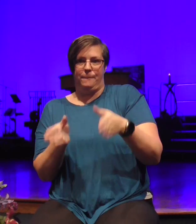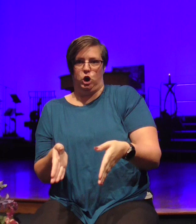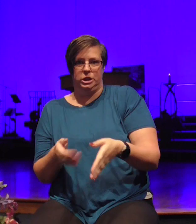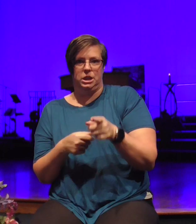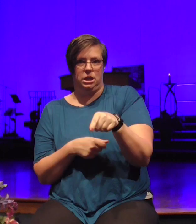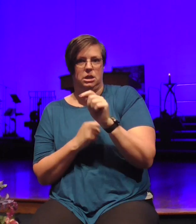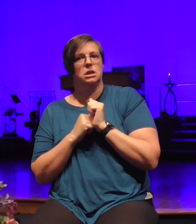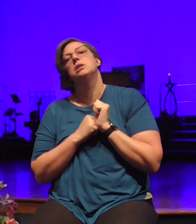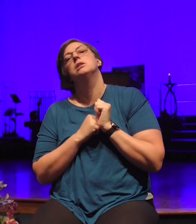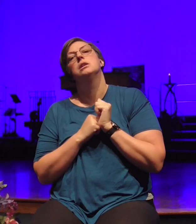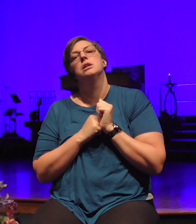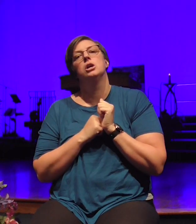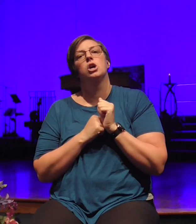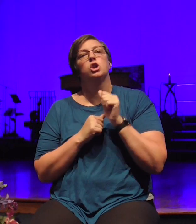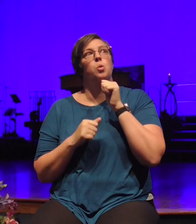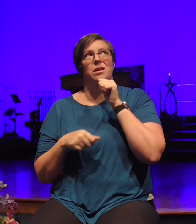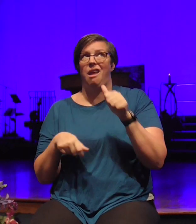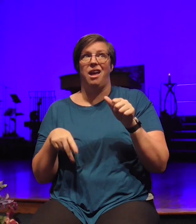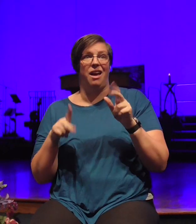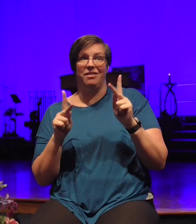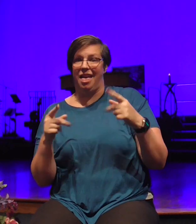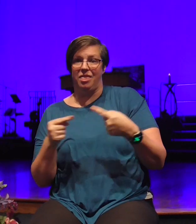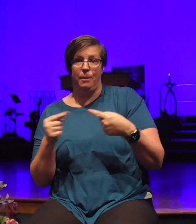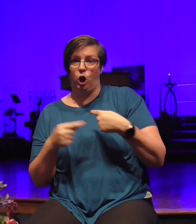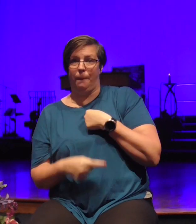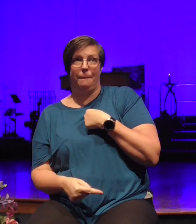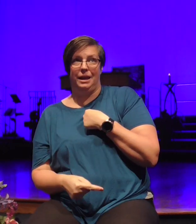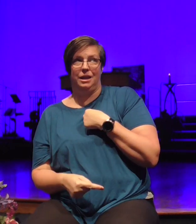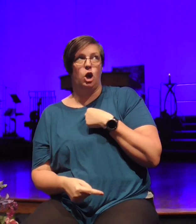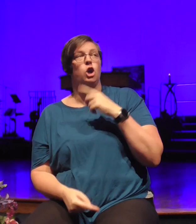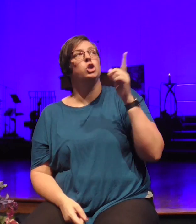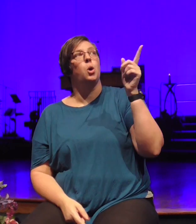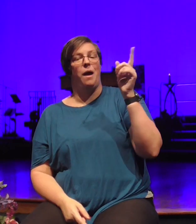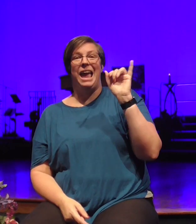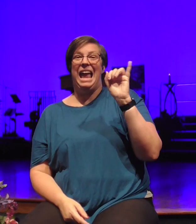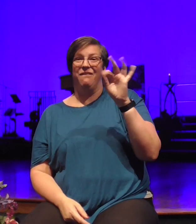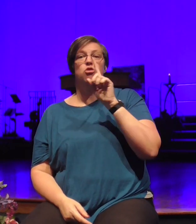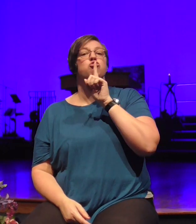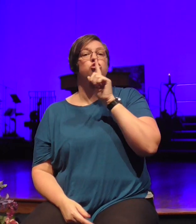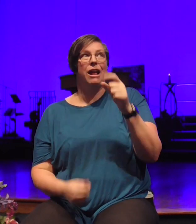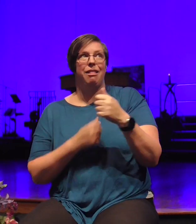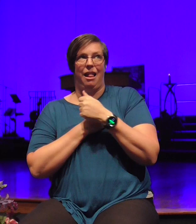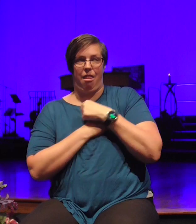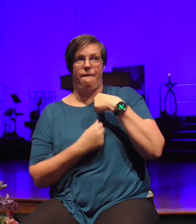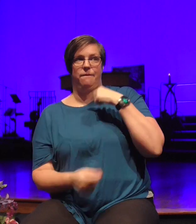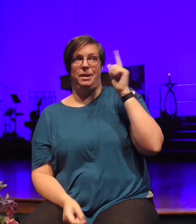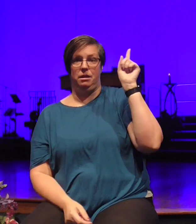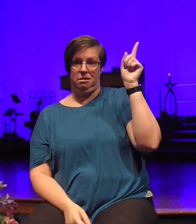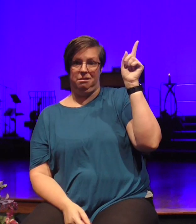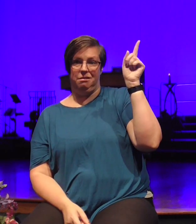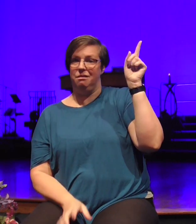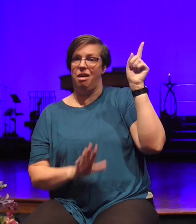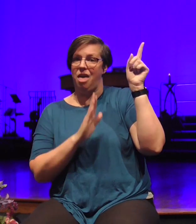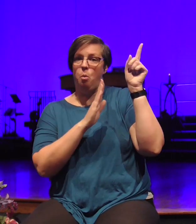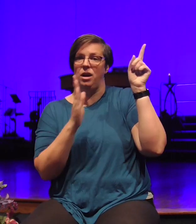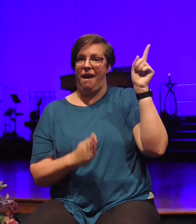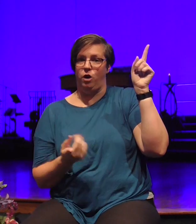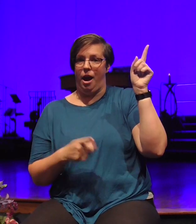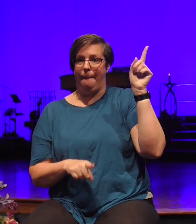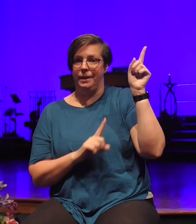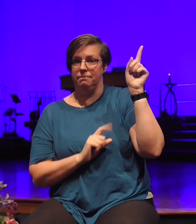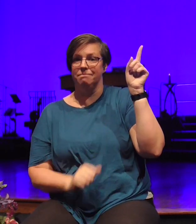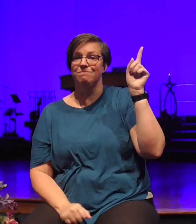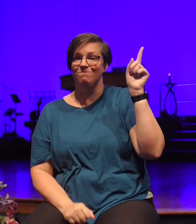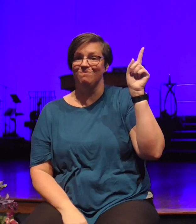them hurt me. You wouldn't have let that happen. If you really loved me, that would have never occurred. And